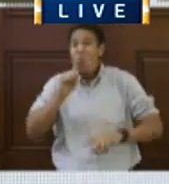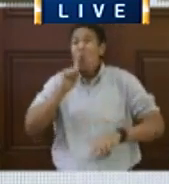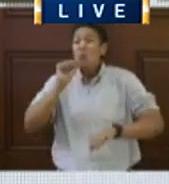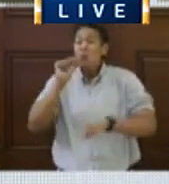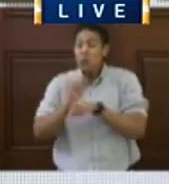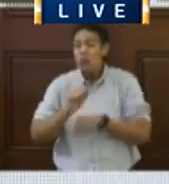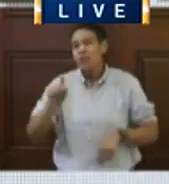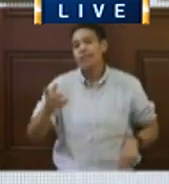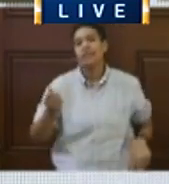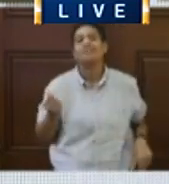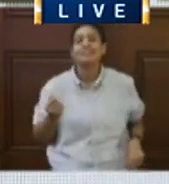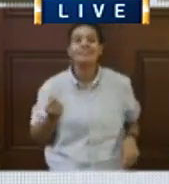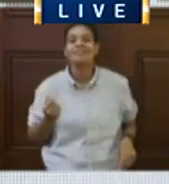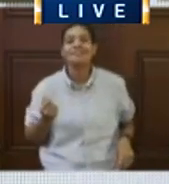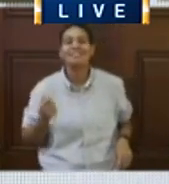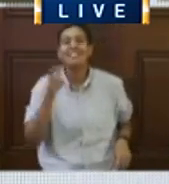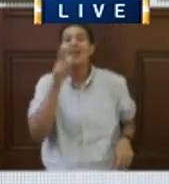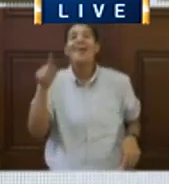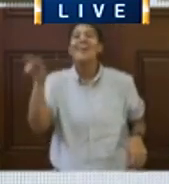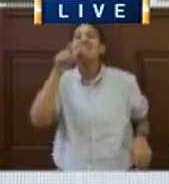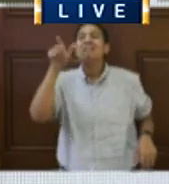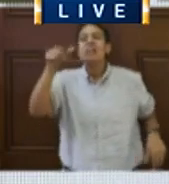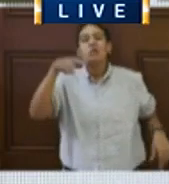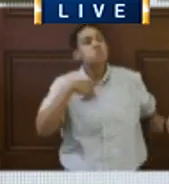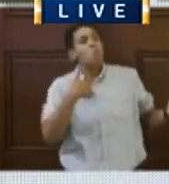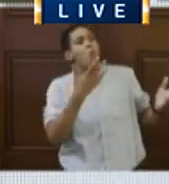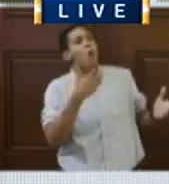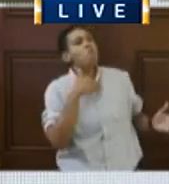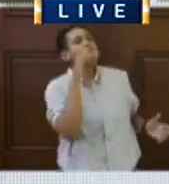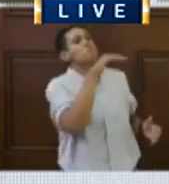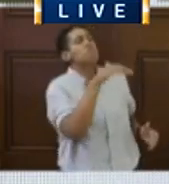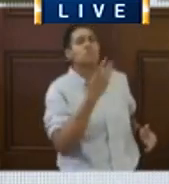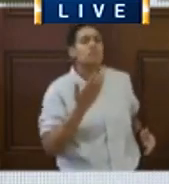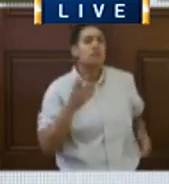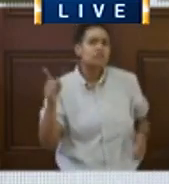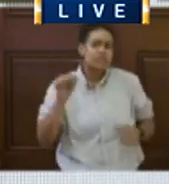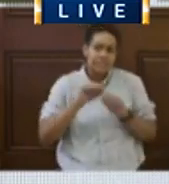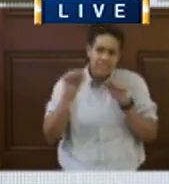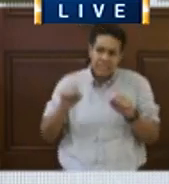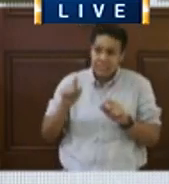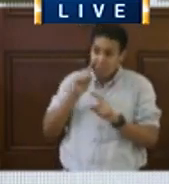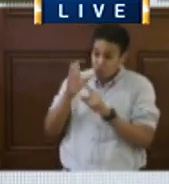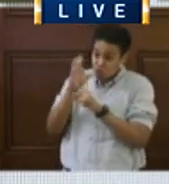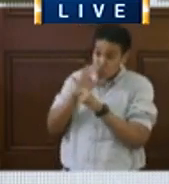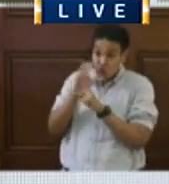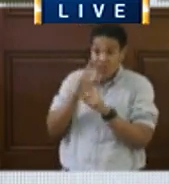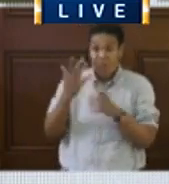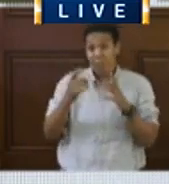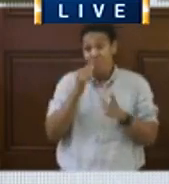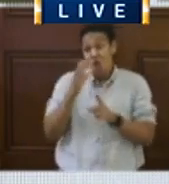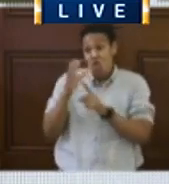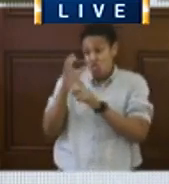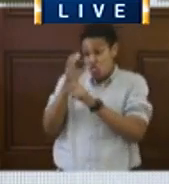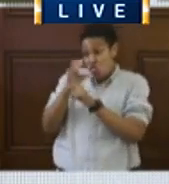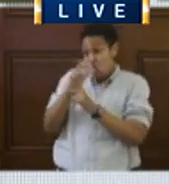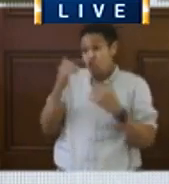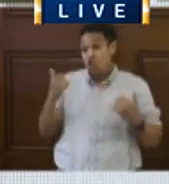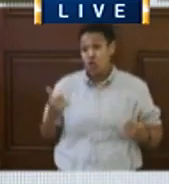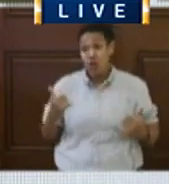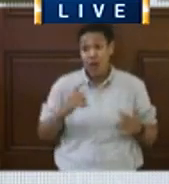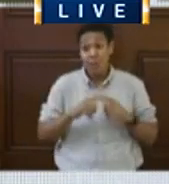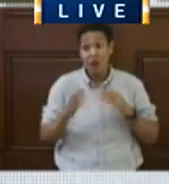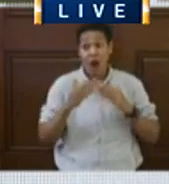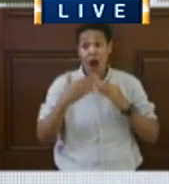it. And these systems will come under scrutiny. They may not be scrutinized today, but after we have passed